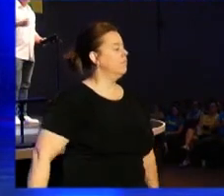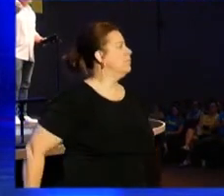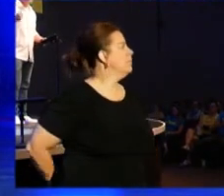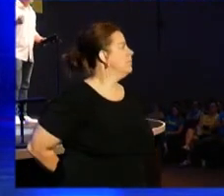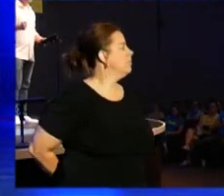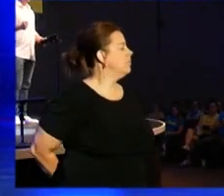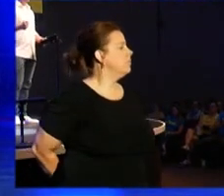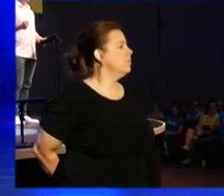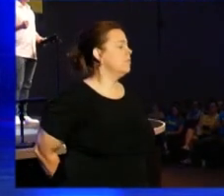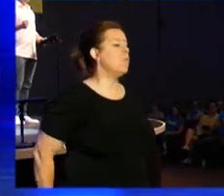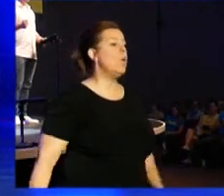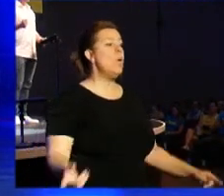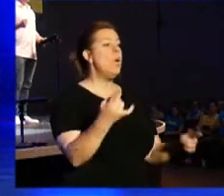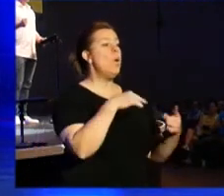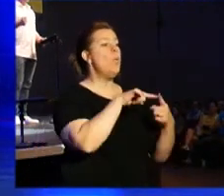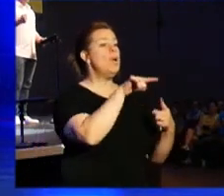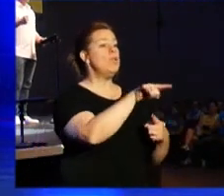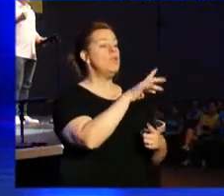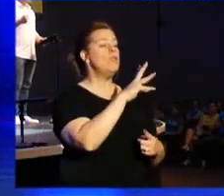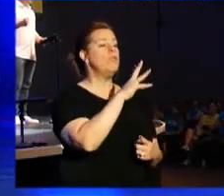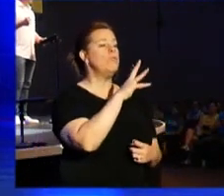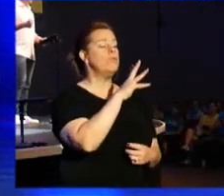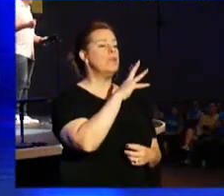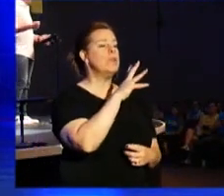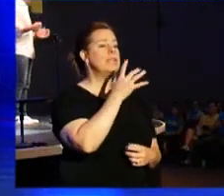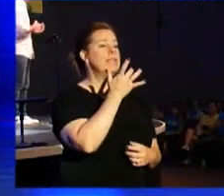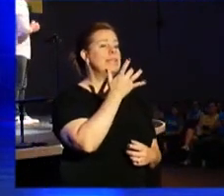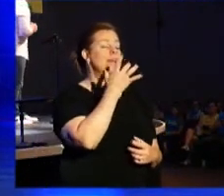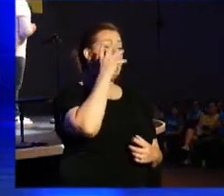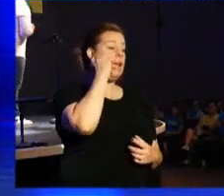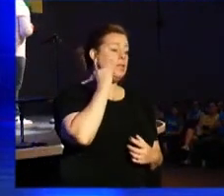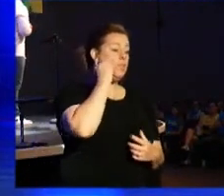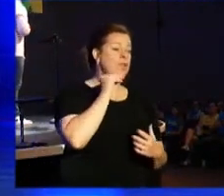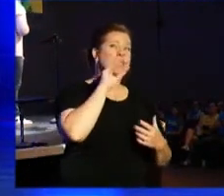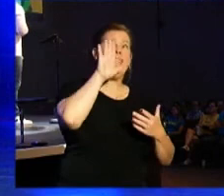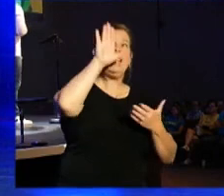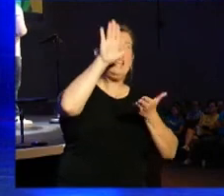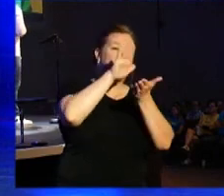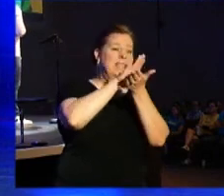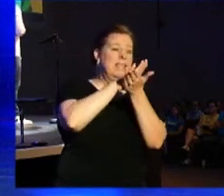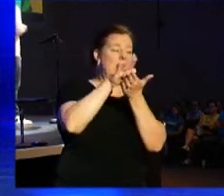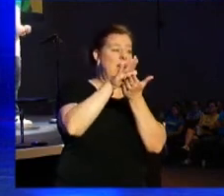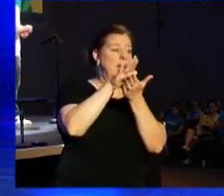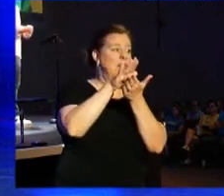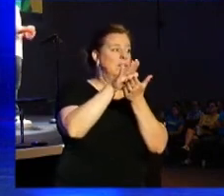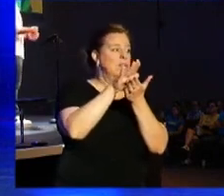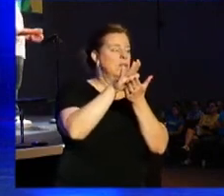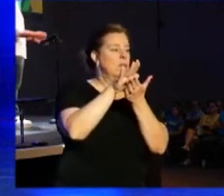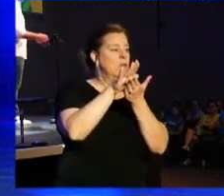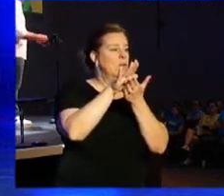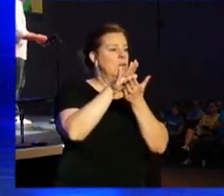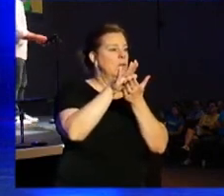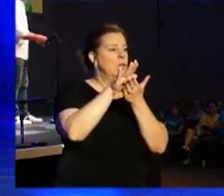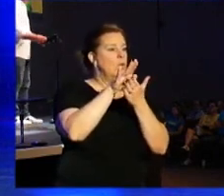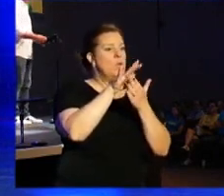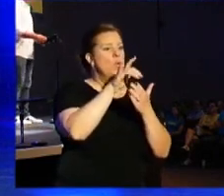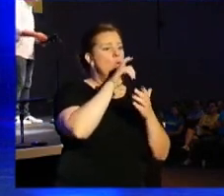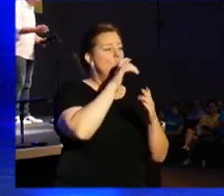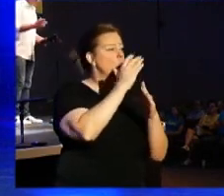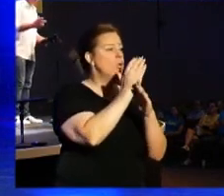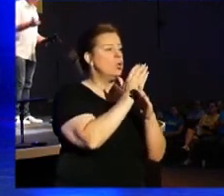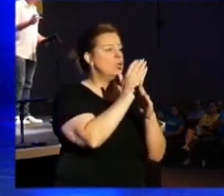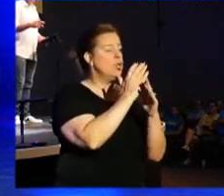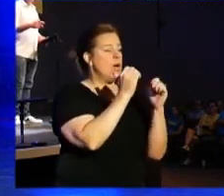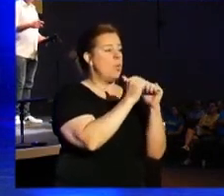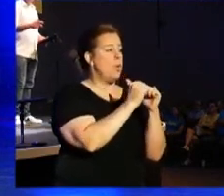When you've tasted how kind the Lord is, who are you sharing it with? I